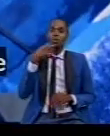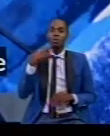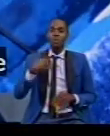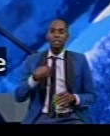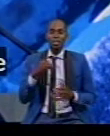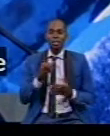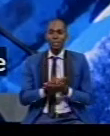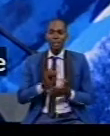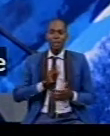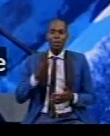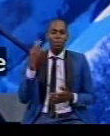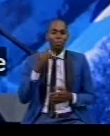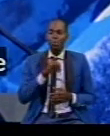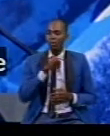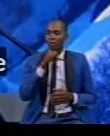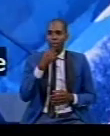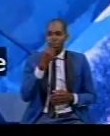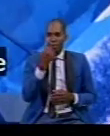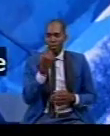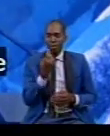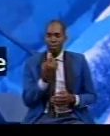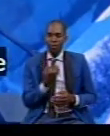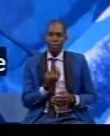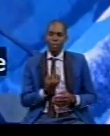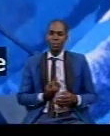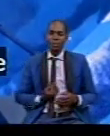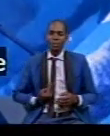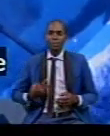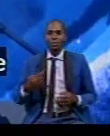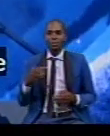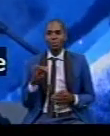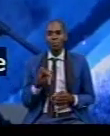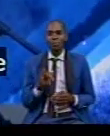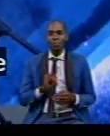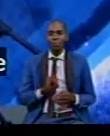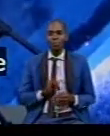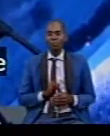me that I was not everybody, alone. You can stand up.